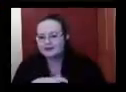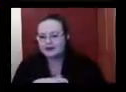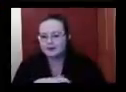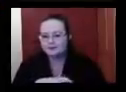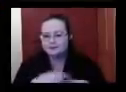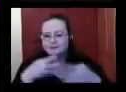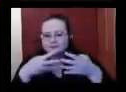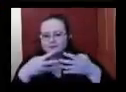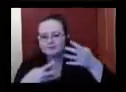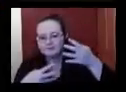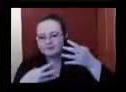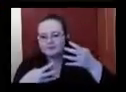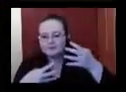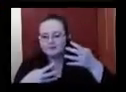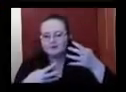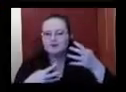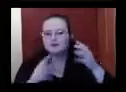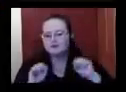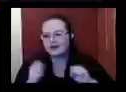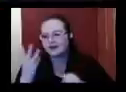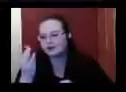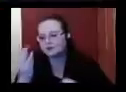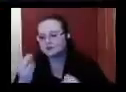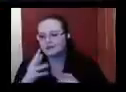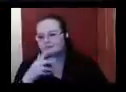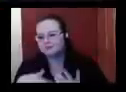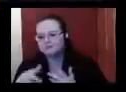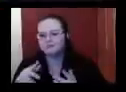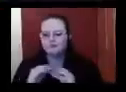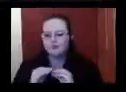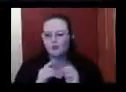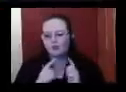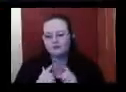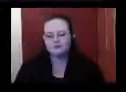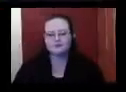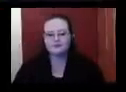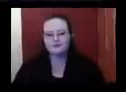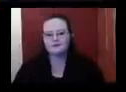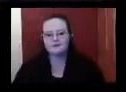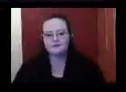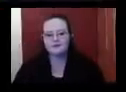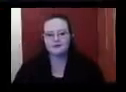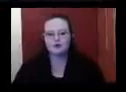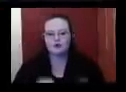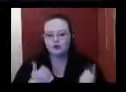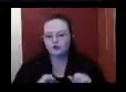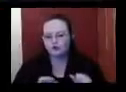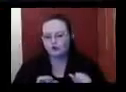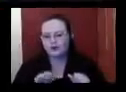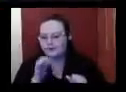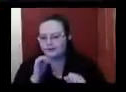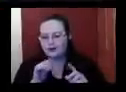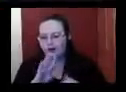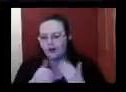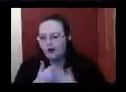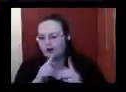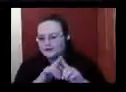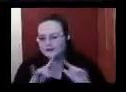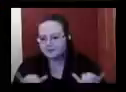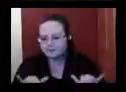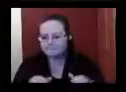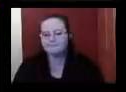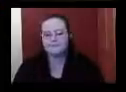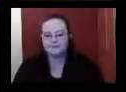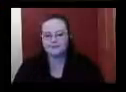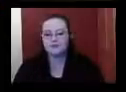numbers, and certainly also stagger movement around the building. Students will be able to